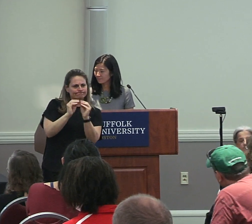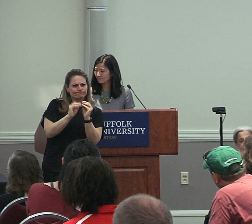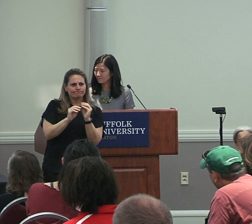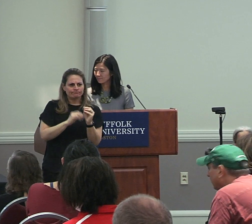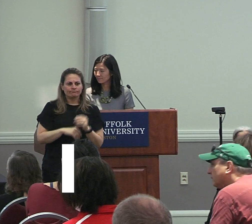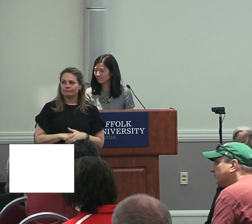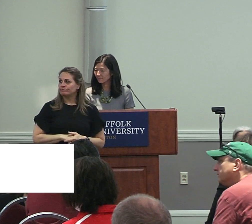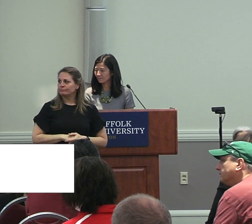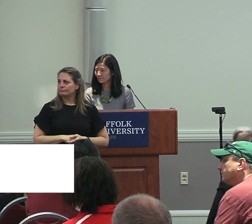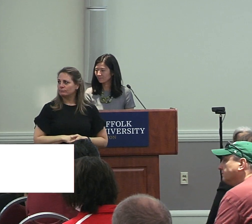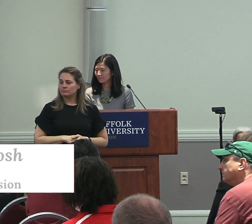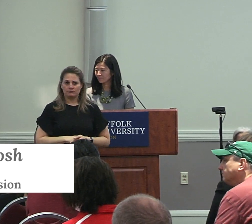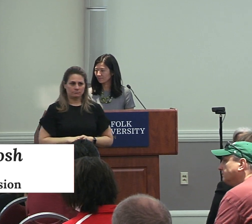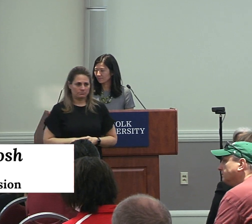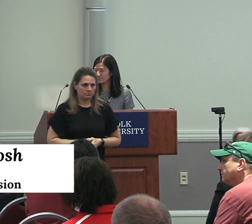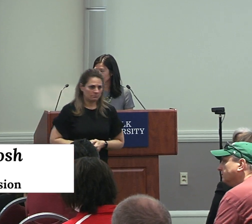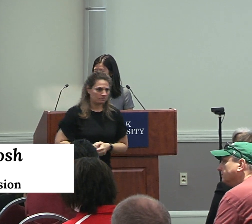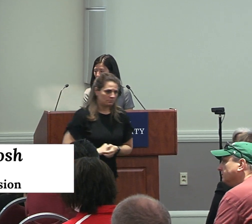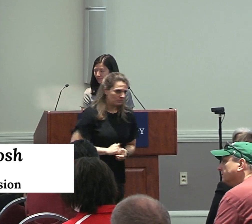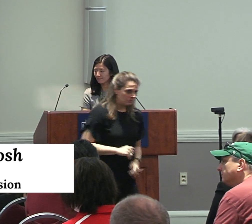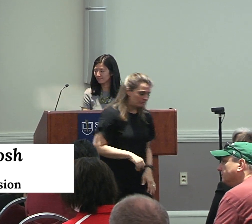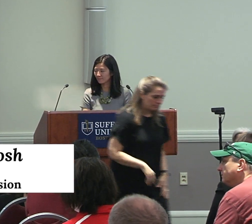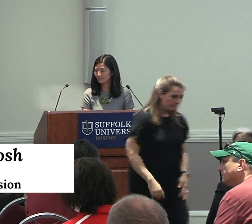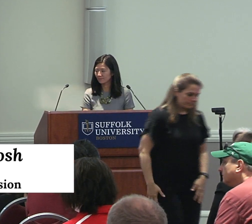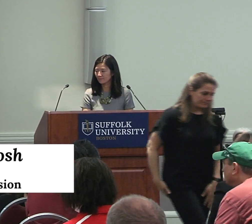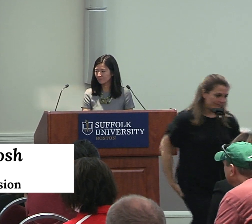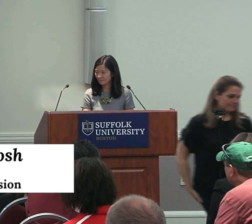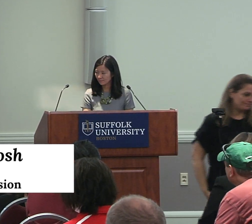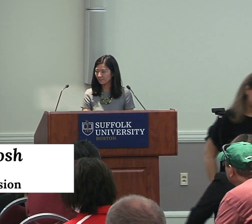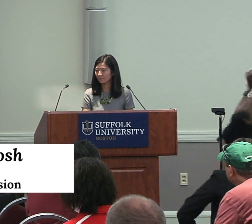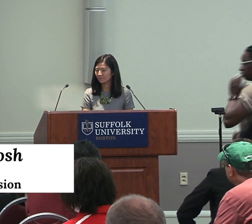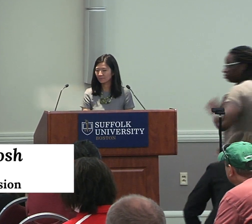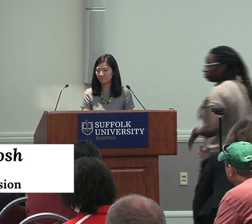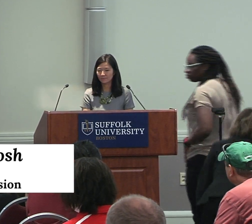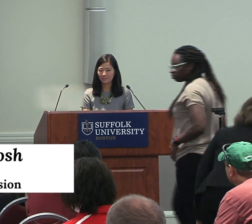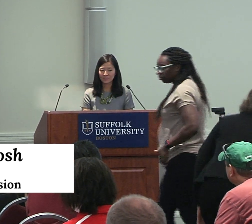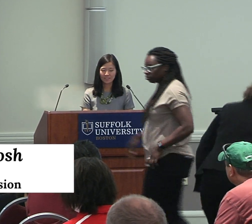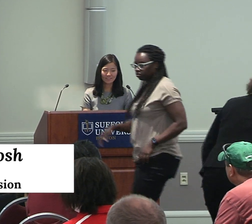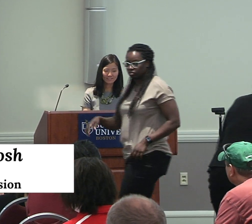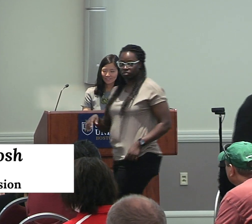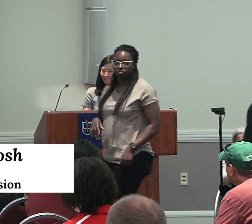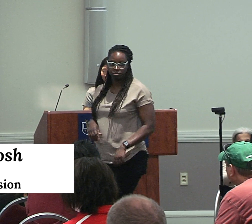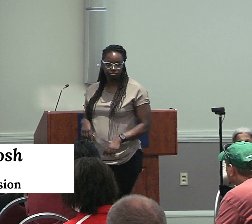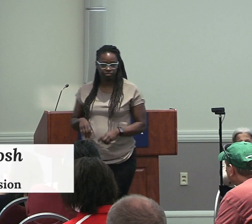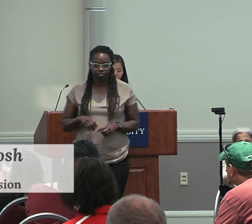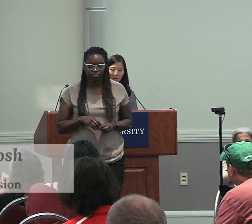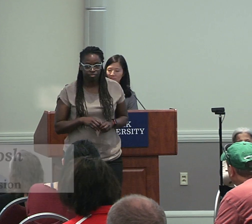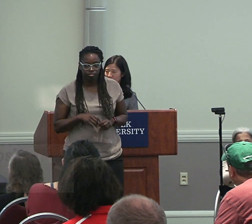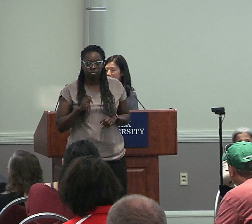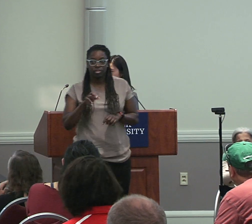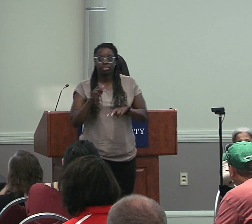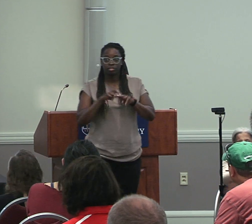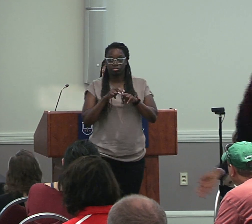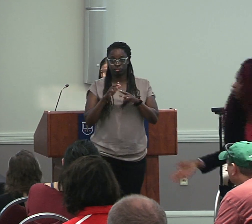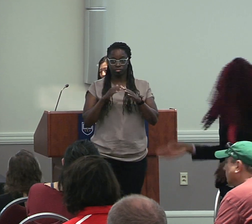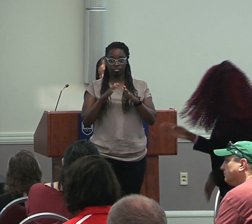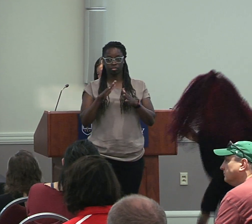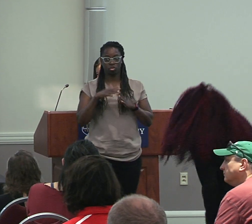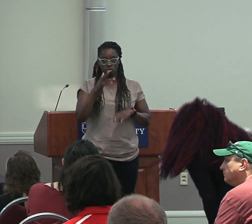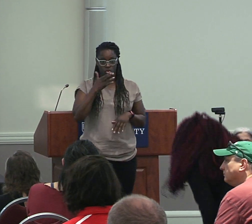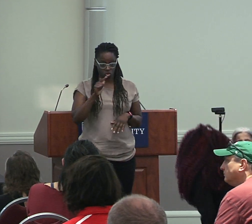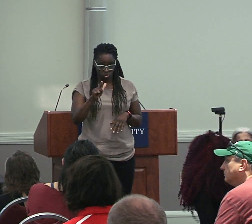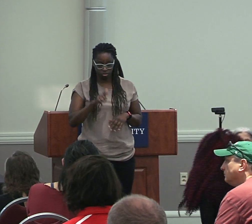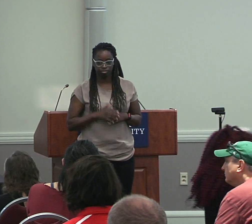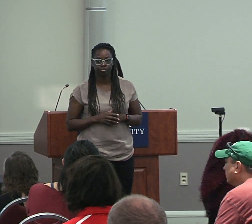fixes aren't short-term. We know that the escalators in City Hall are actually out of service right now as well. That's what I was thinking about.